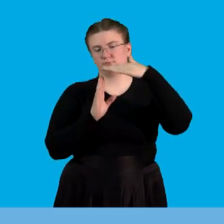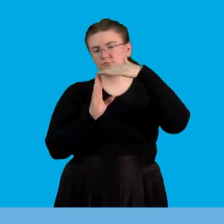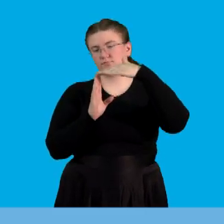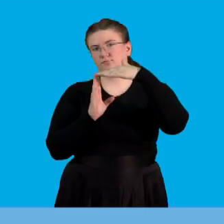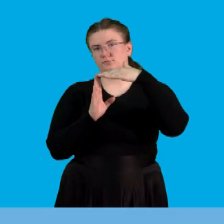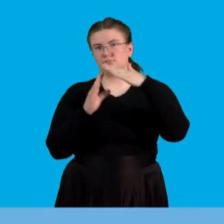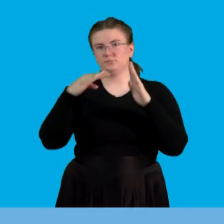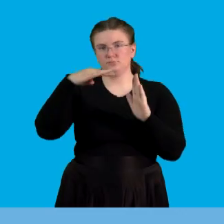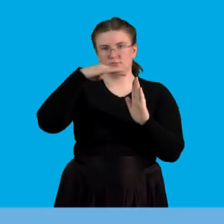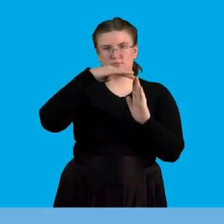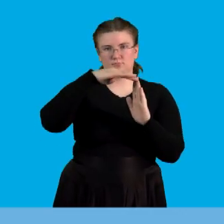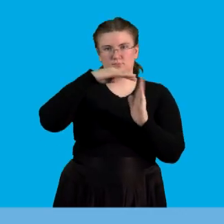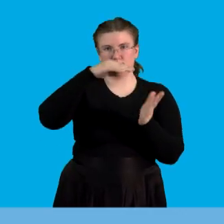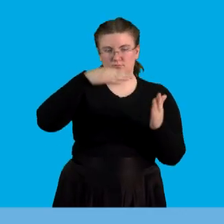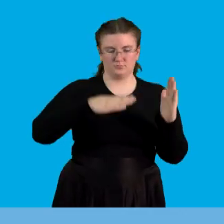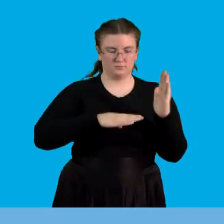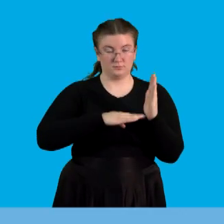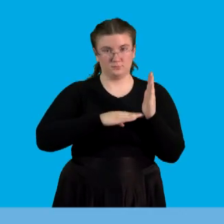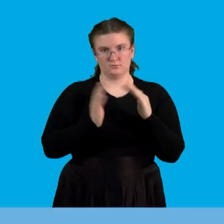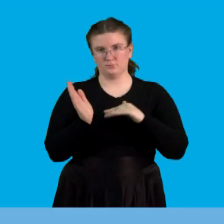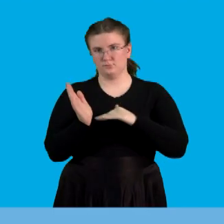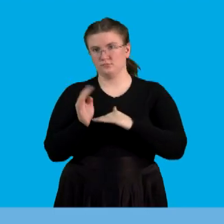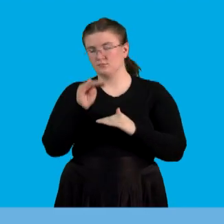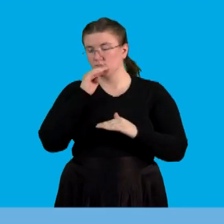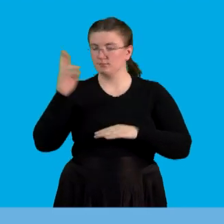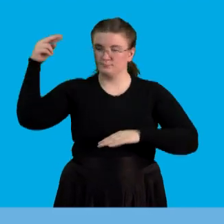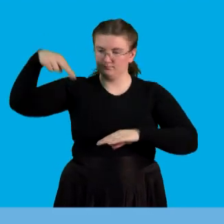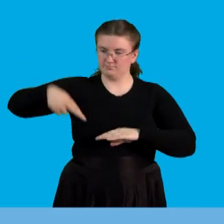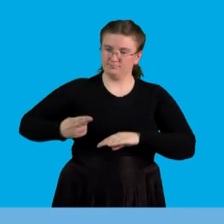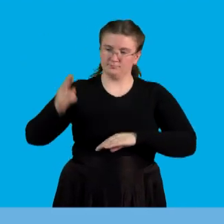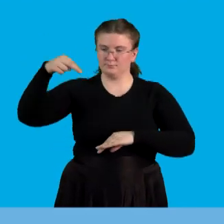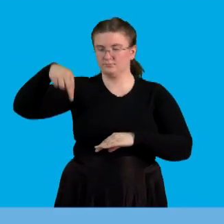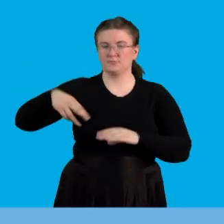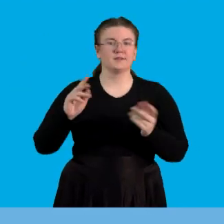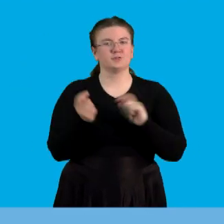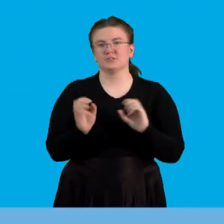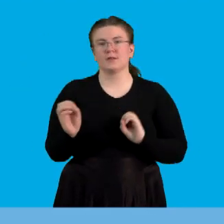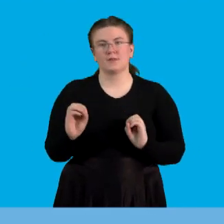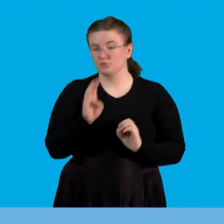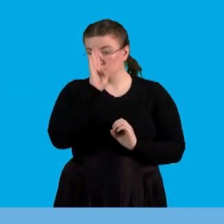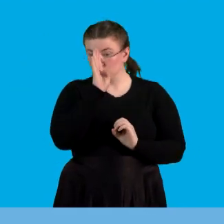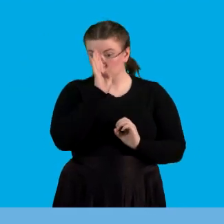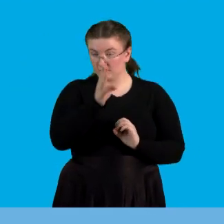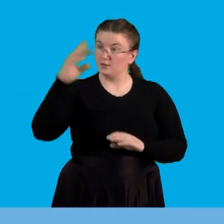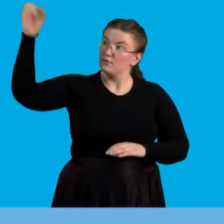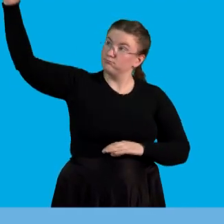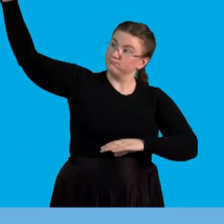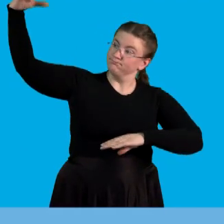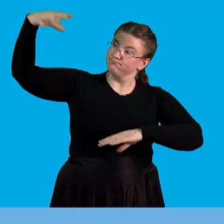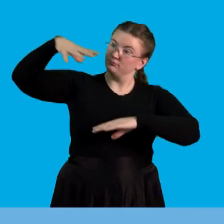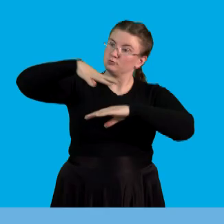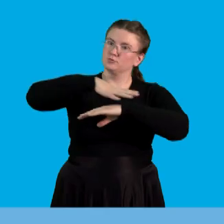not going to be any change of direction. It is going to be now moving still in the straight line because it is